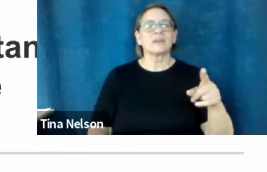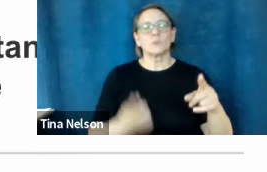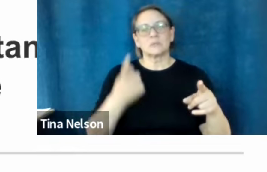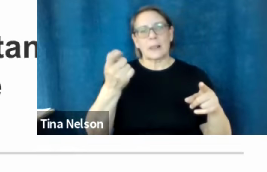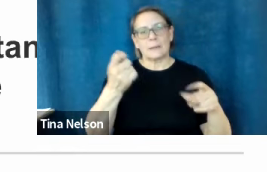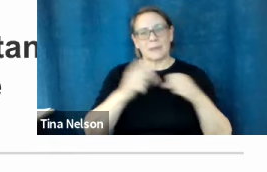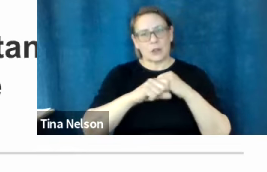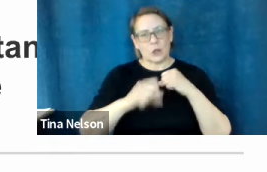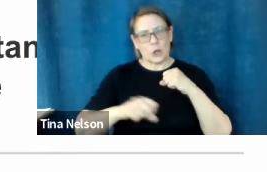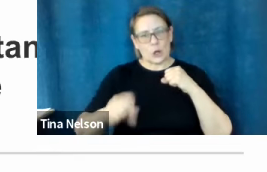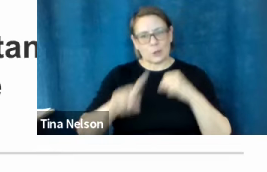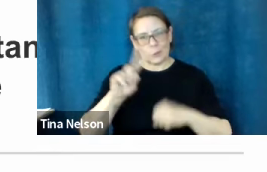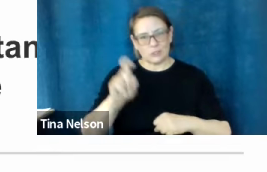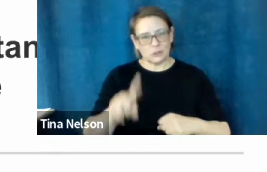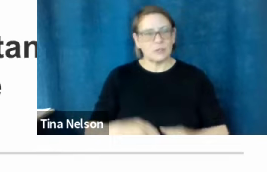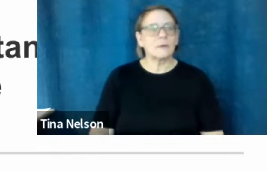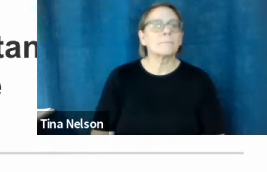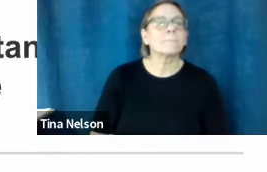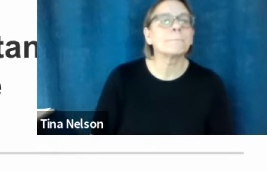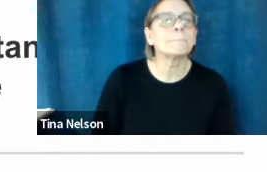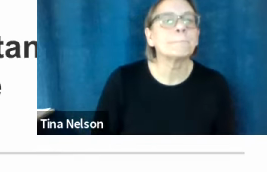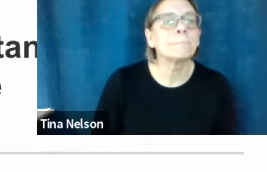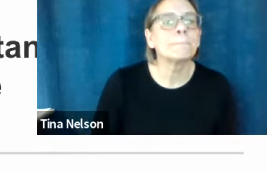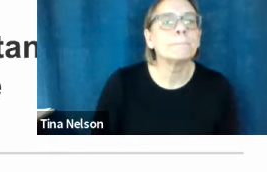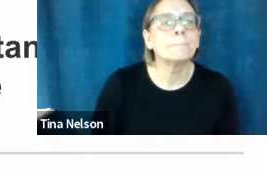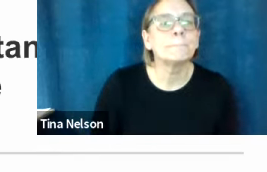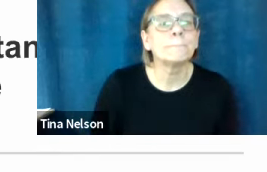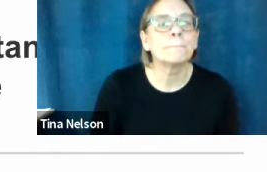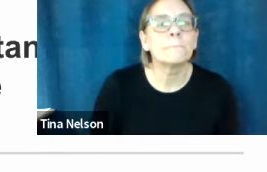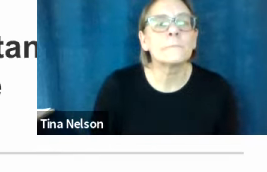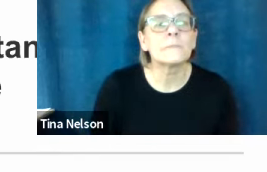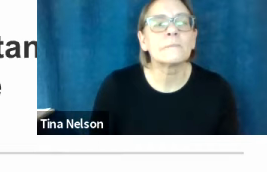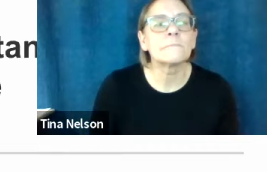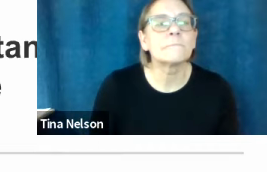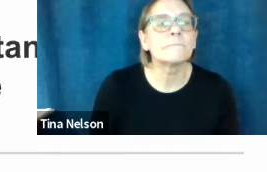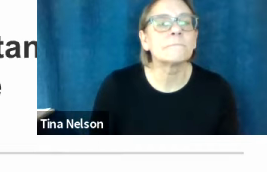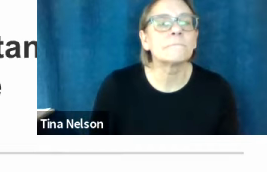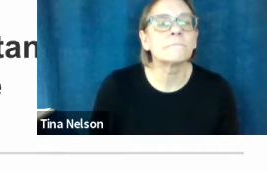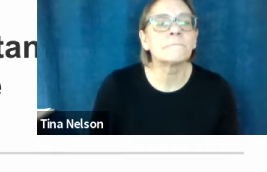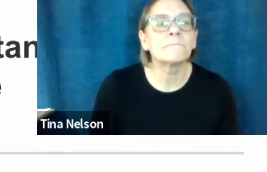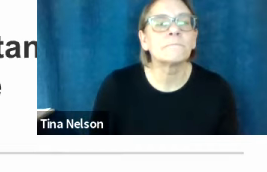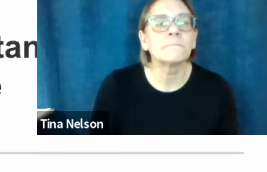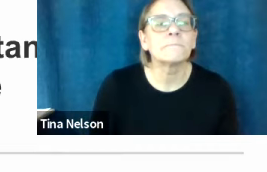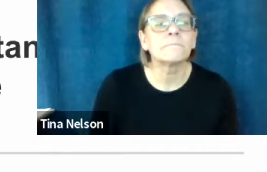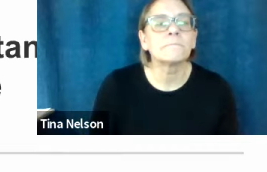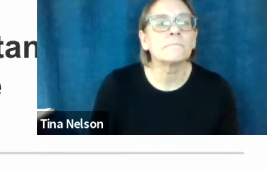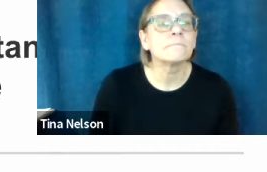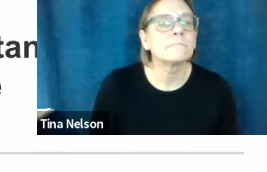in